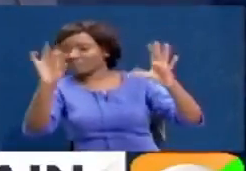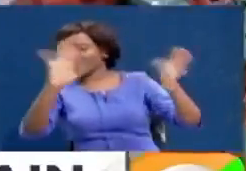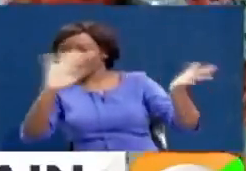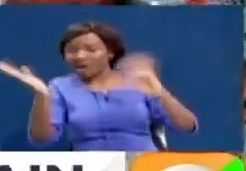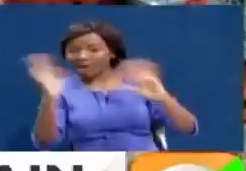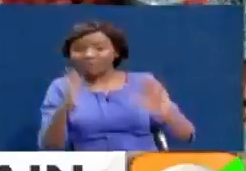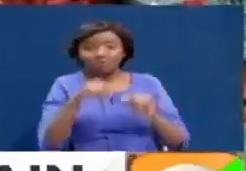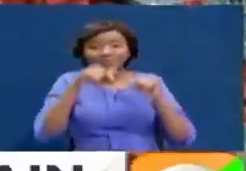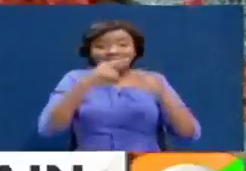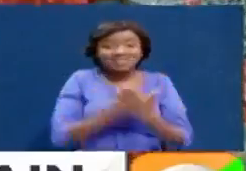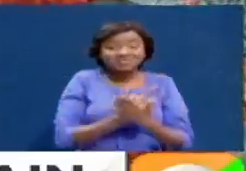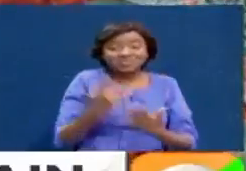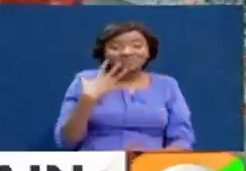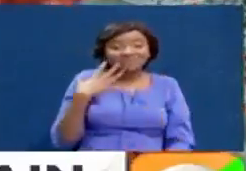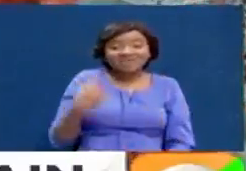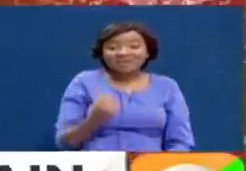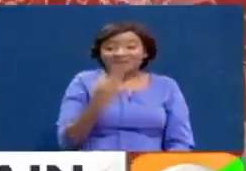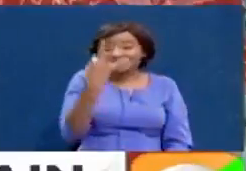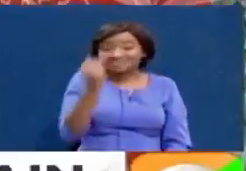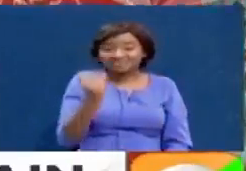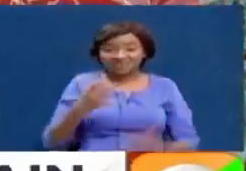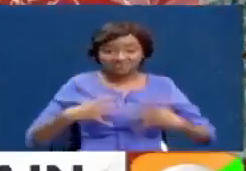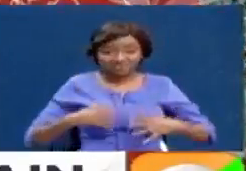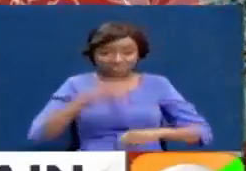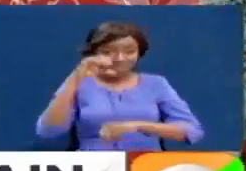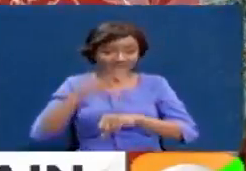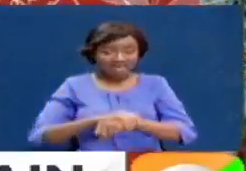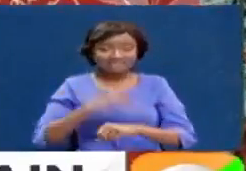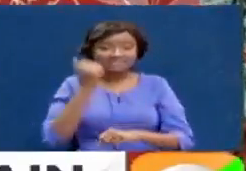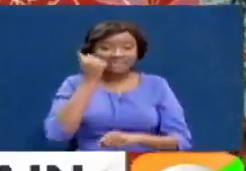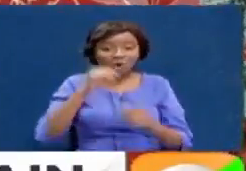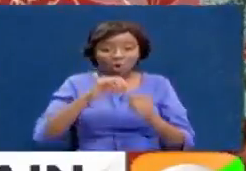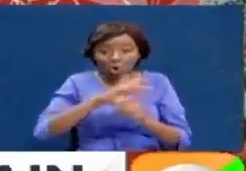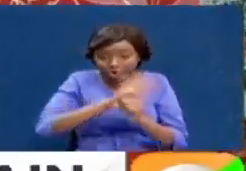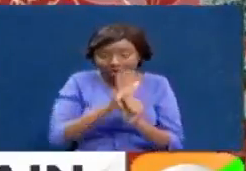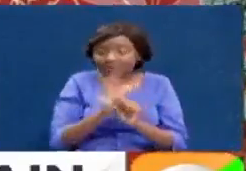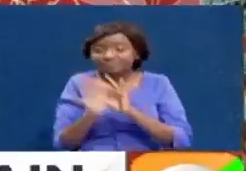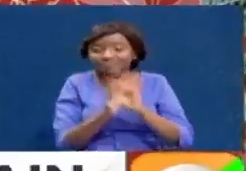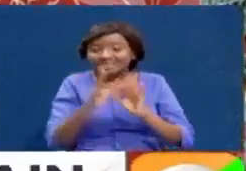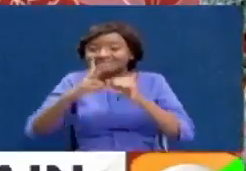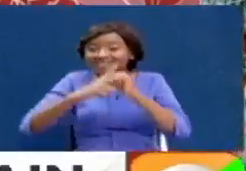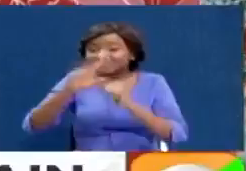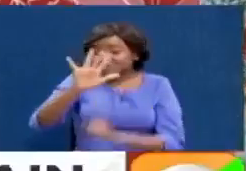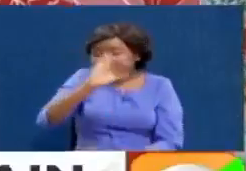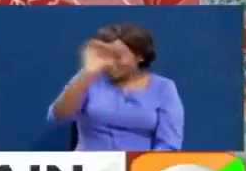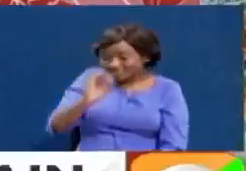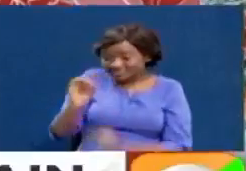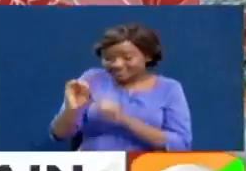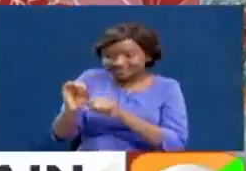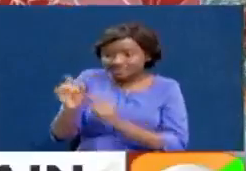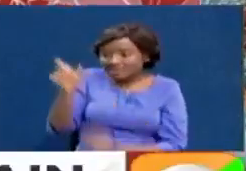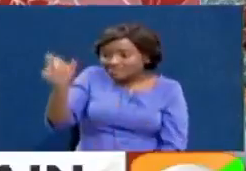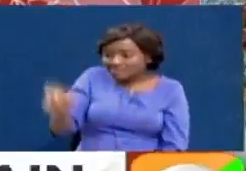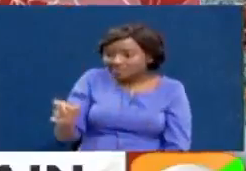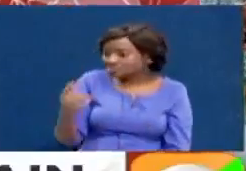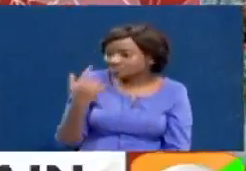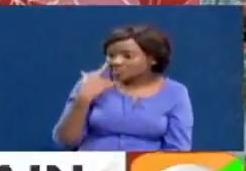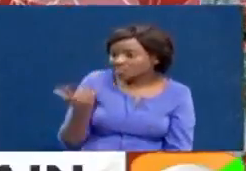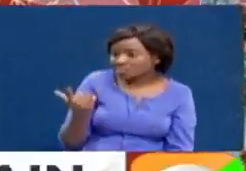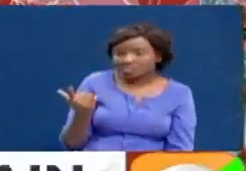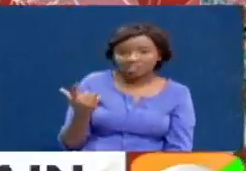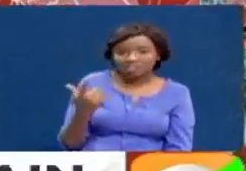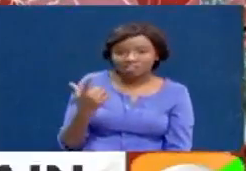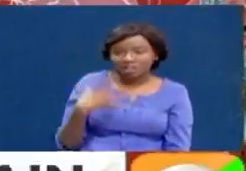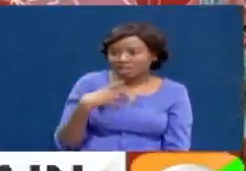the 535 positive cases then established, 75% were picked at a point the patient showed no symptoms. Of